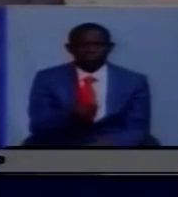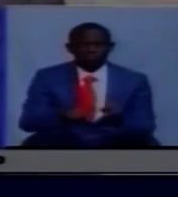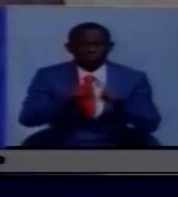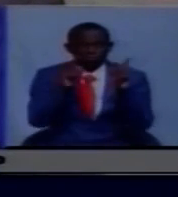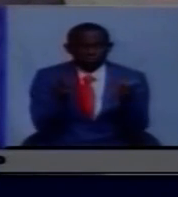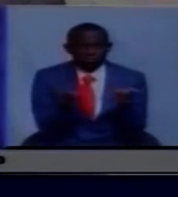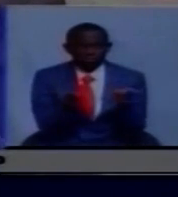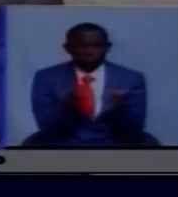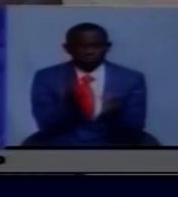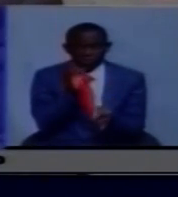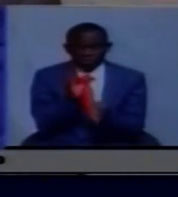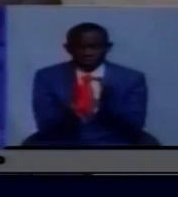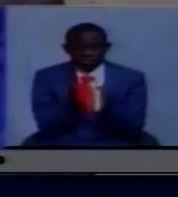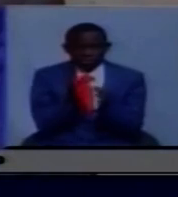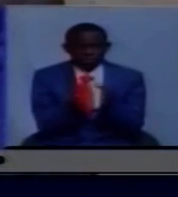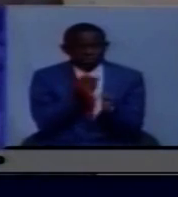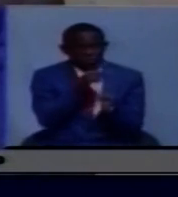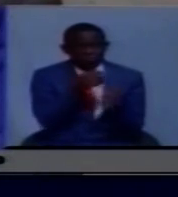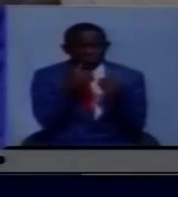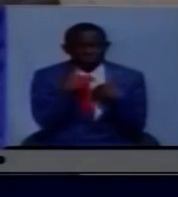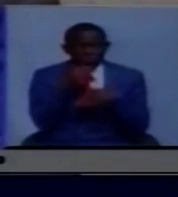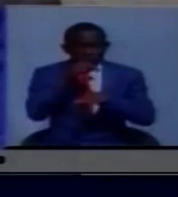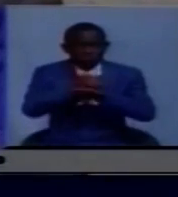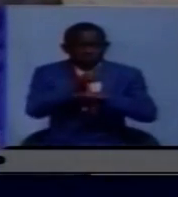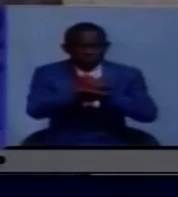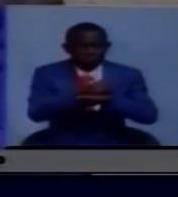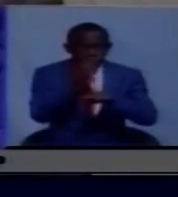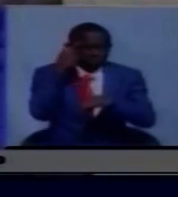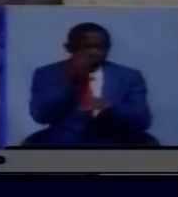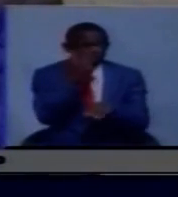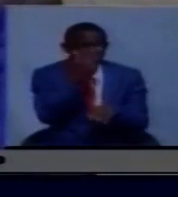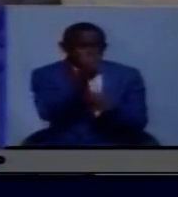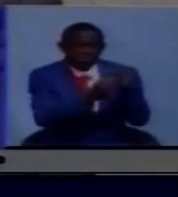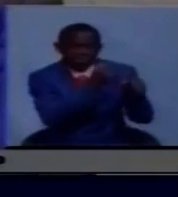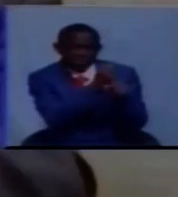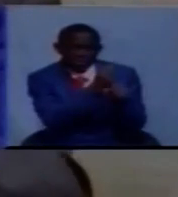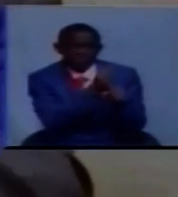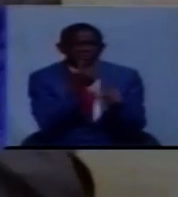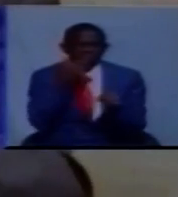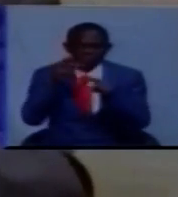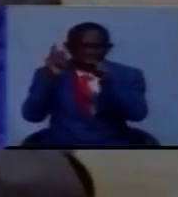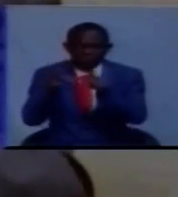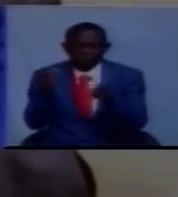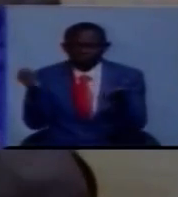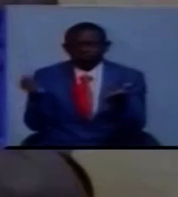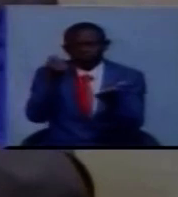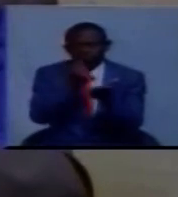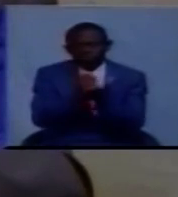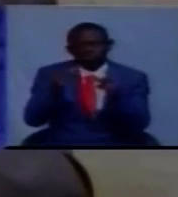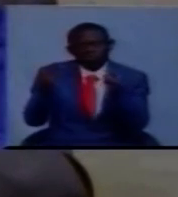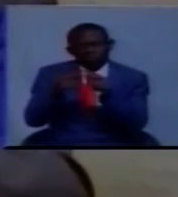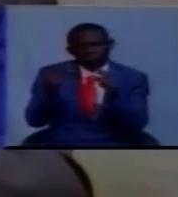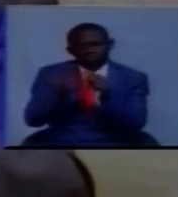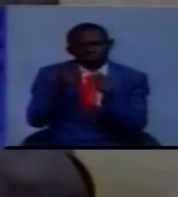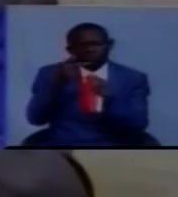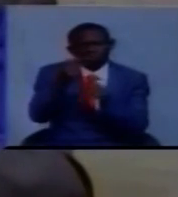running for 3 years, then you employ somebody, you give them a contract for 3 years, so that they know that after 3 years, I will have